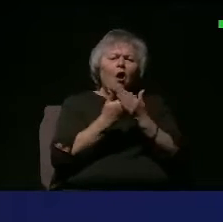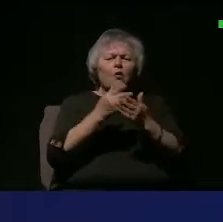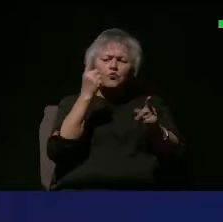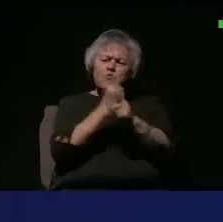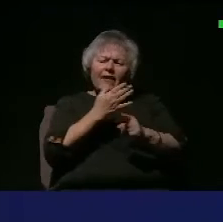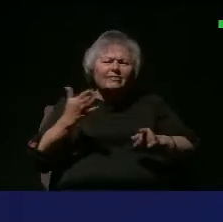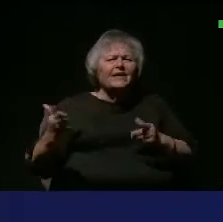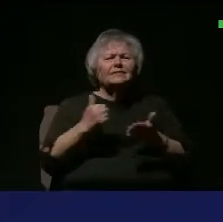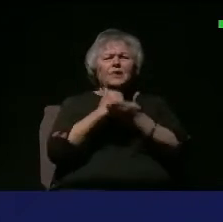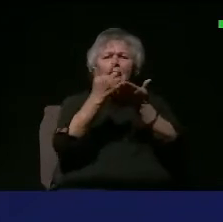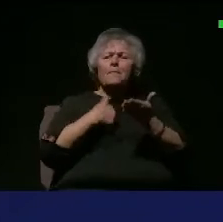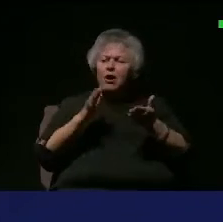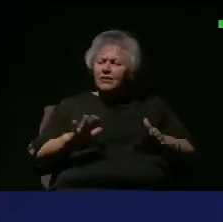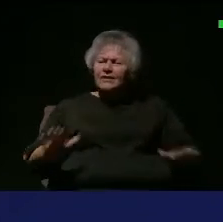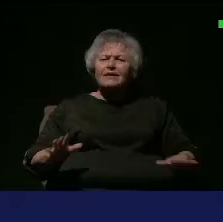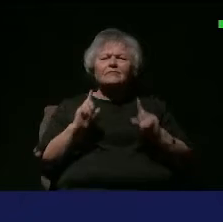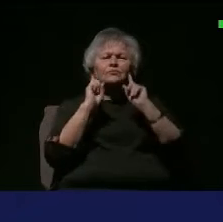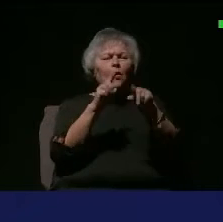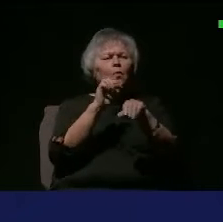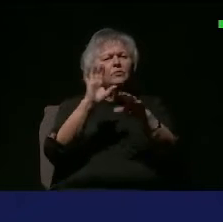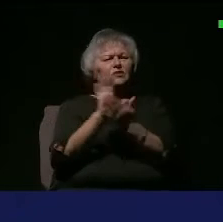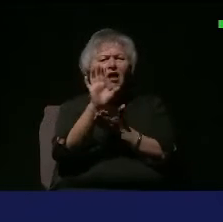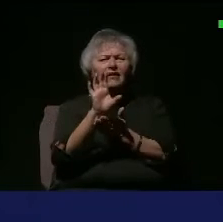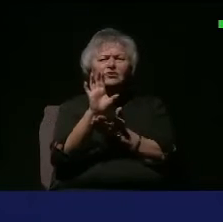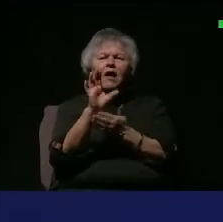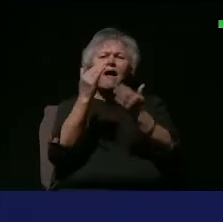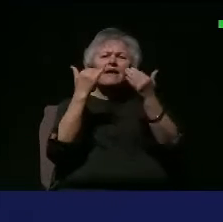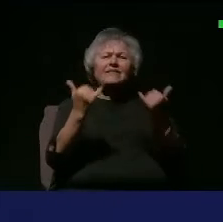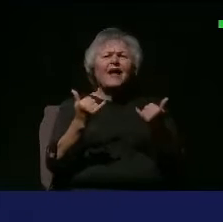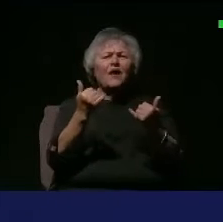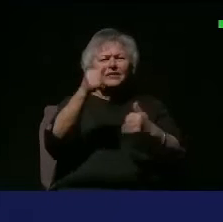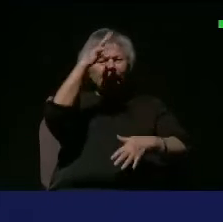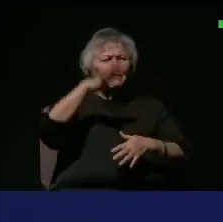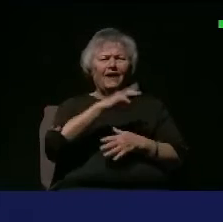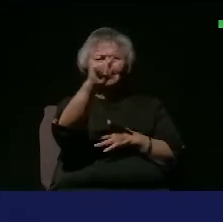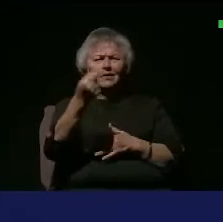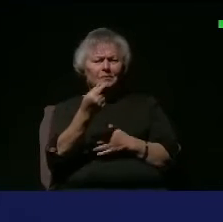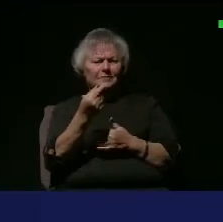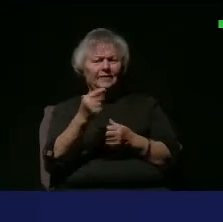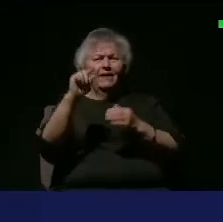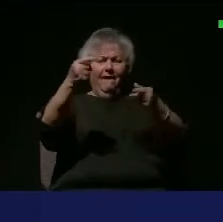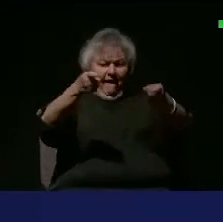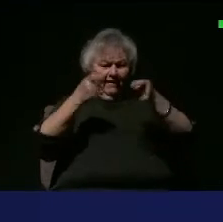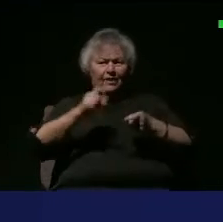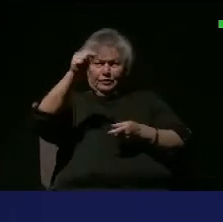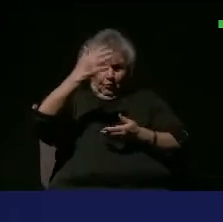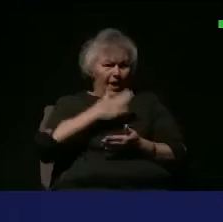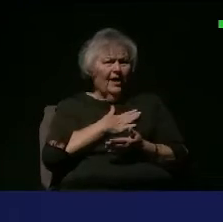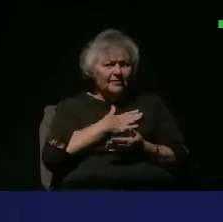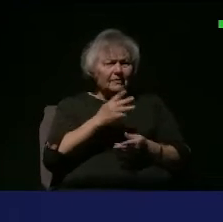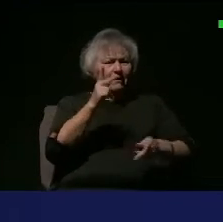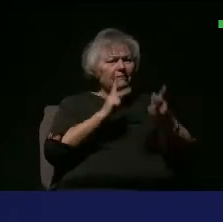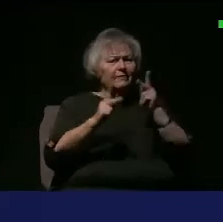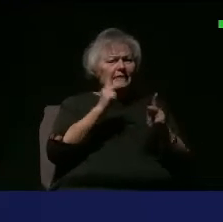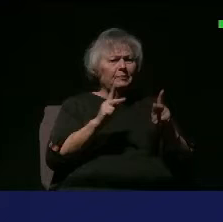able to go to college, and yet here we have somebody comes along that offers grace to those who maybe they didn't work quite as hard